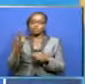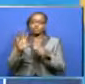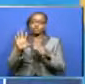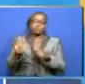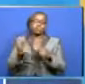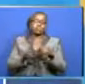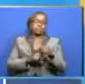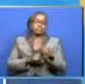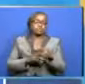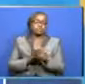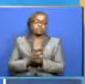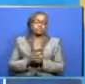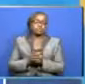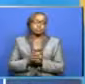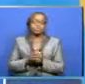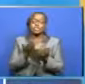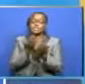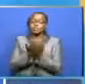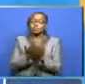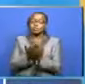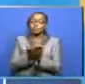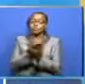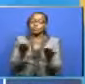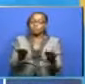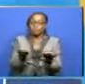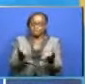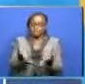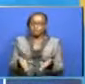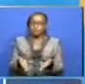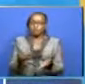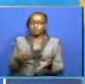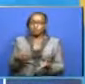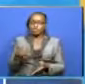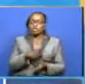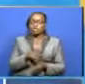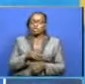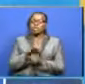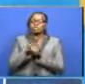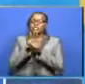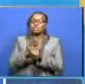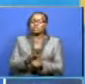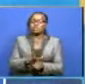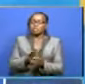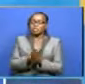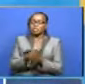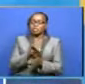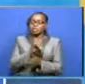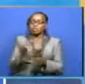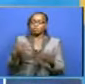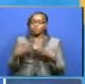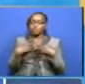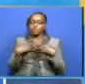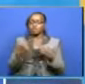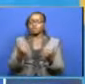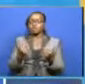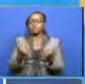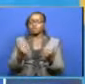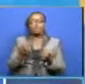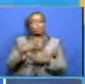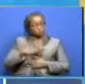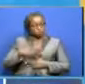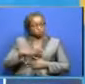21,557. I want to appeal to those among us who are stigmatizing those who have recovered to